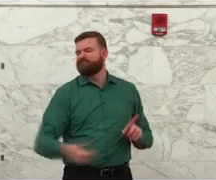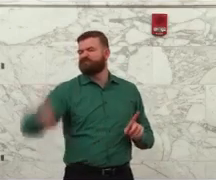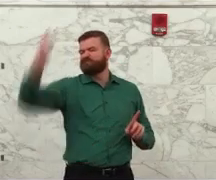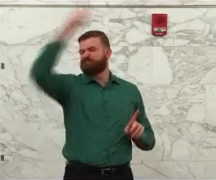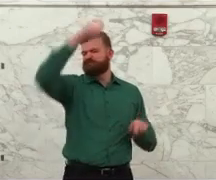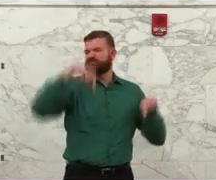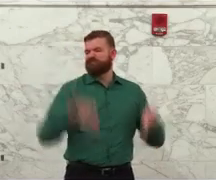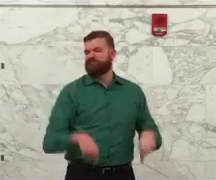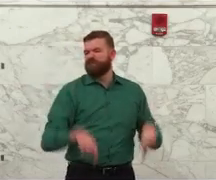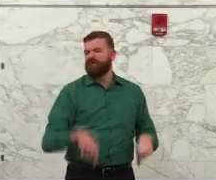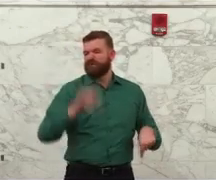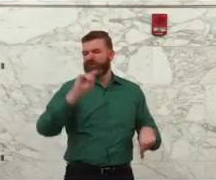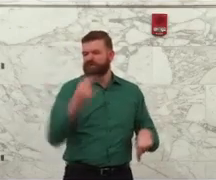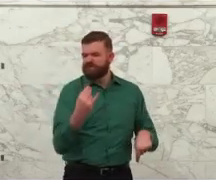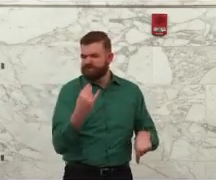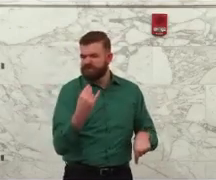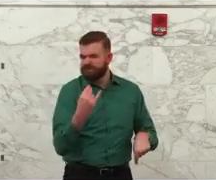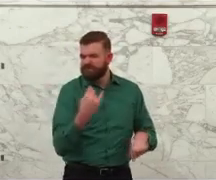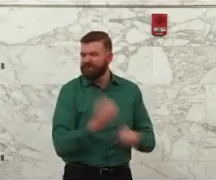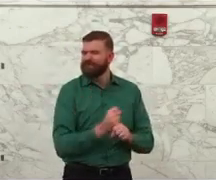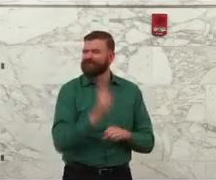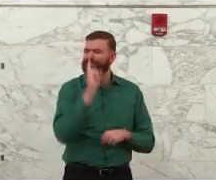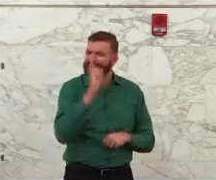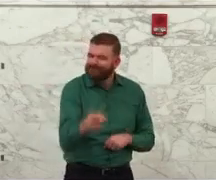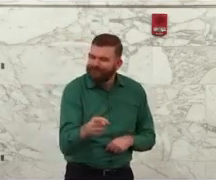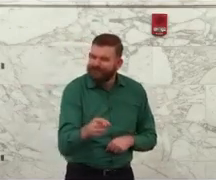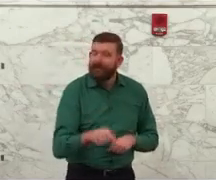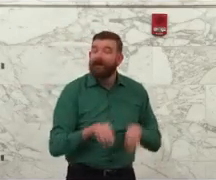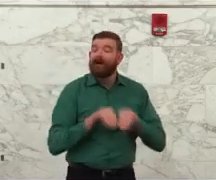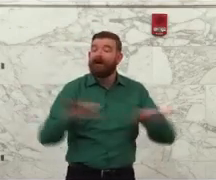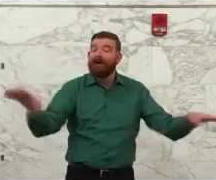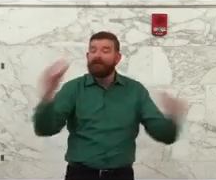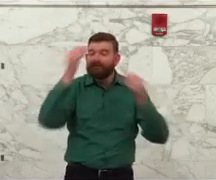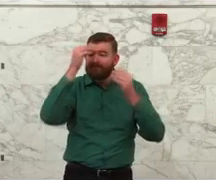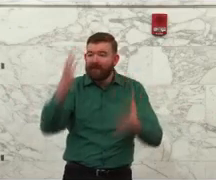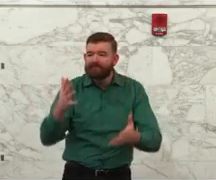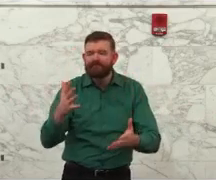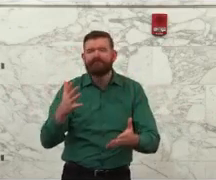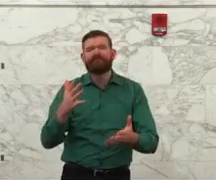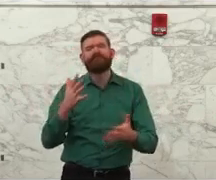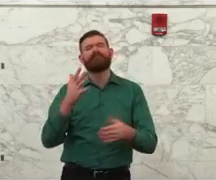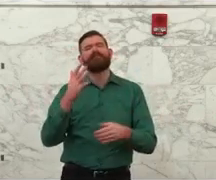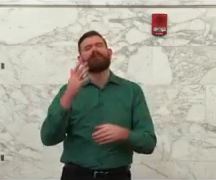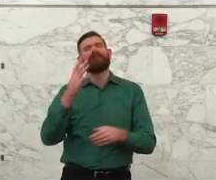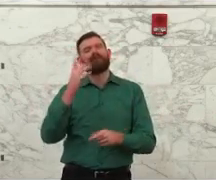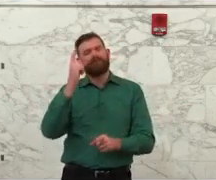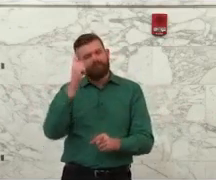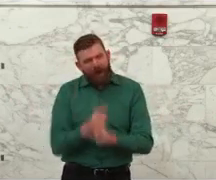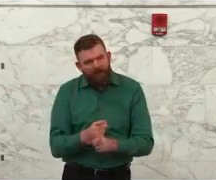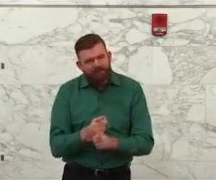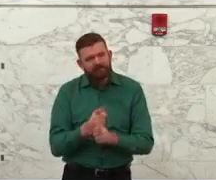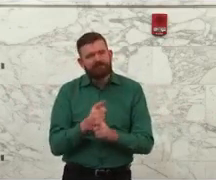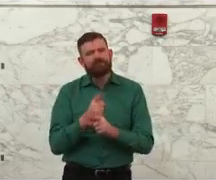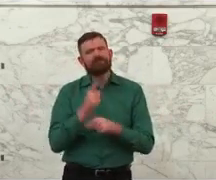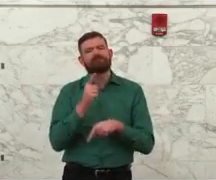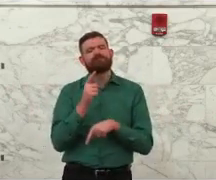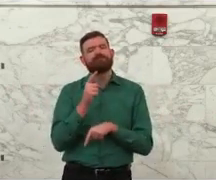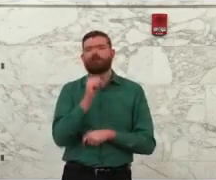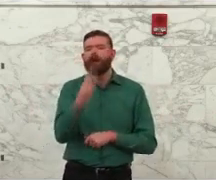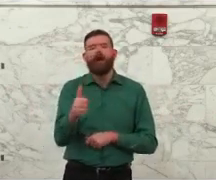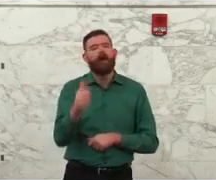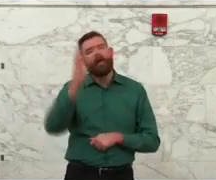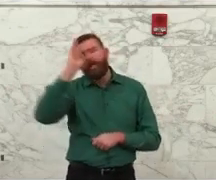sources and the right sources only. So that COVID-19 portal, for example, certainly our official web pages, njohsp.gov, is disseminating